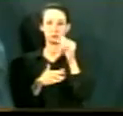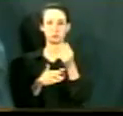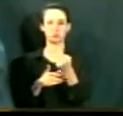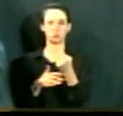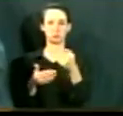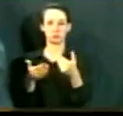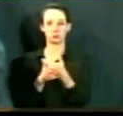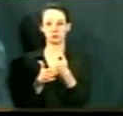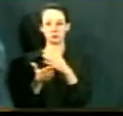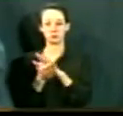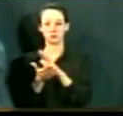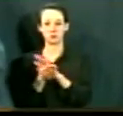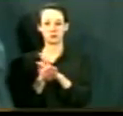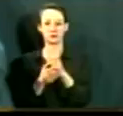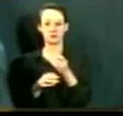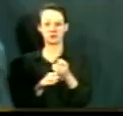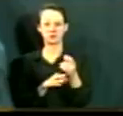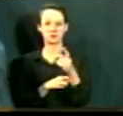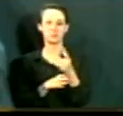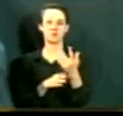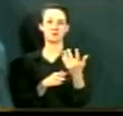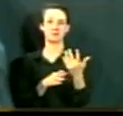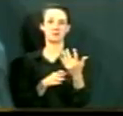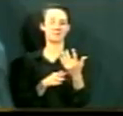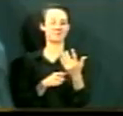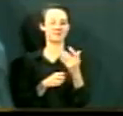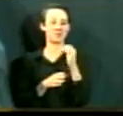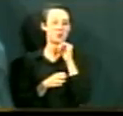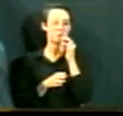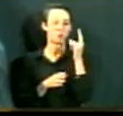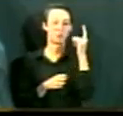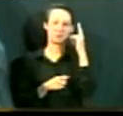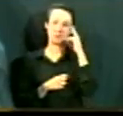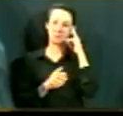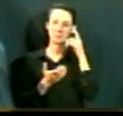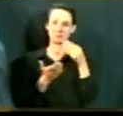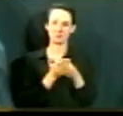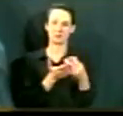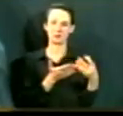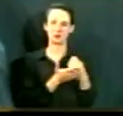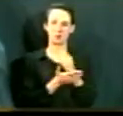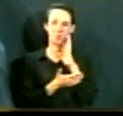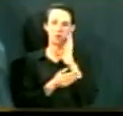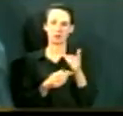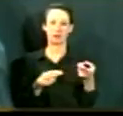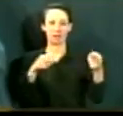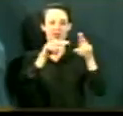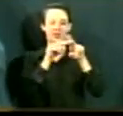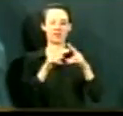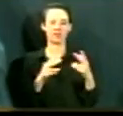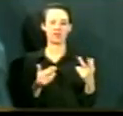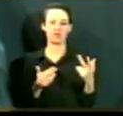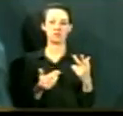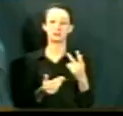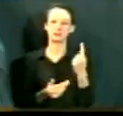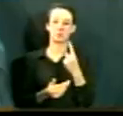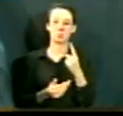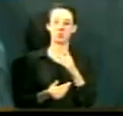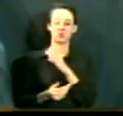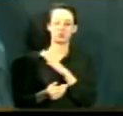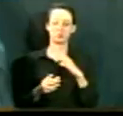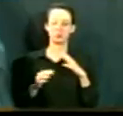and I don't think our revenue may grow that much. But I'm just asking somebody on the committee, can you clarify for